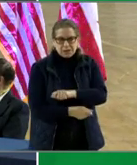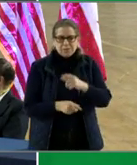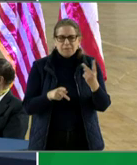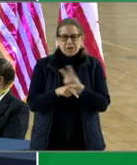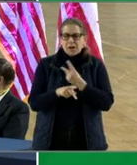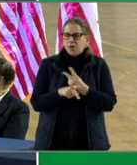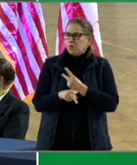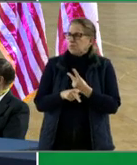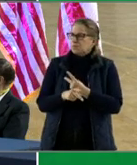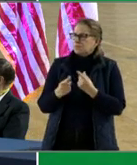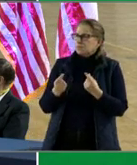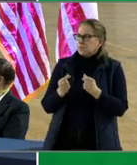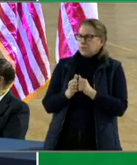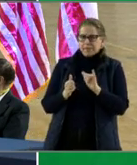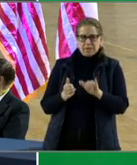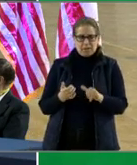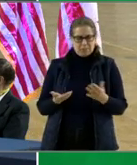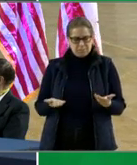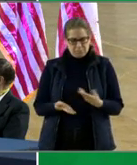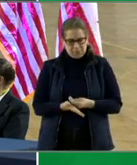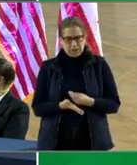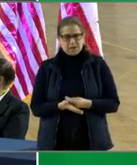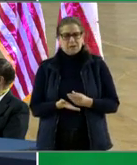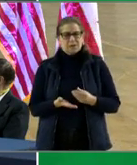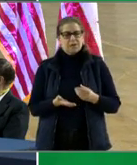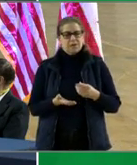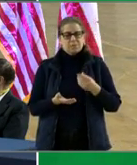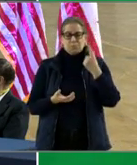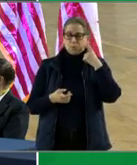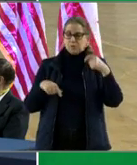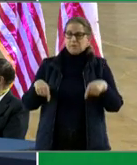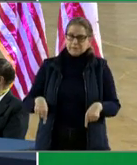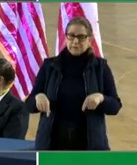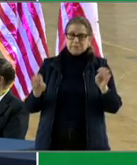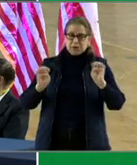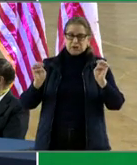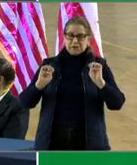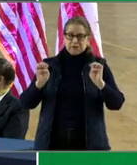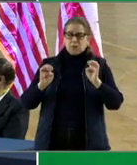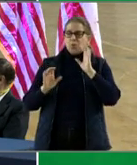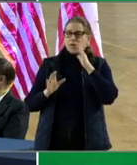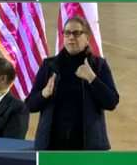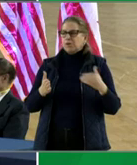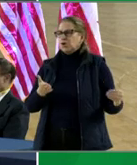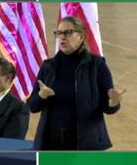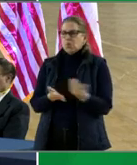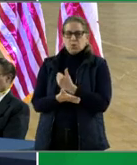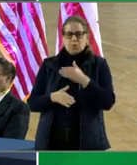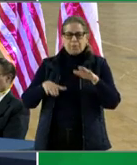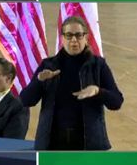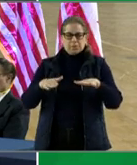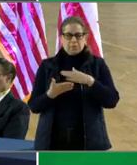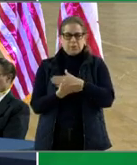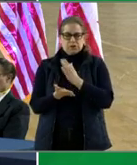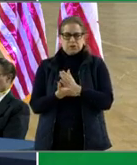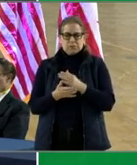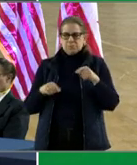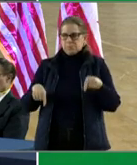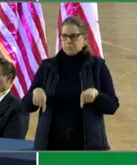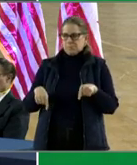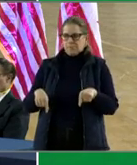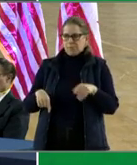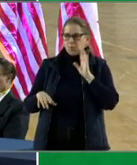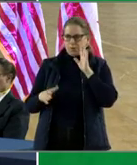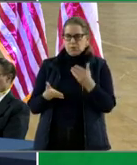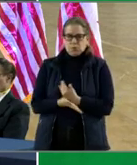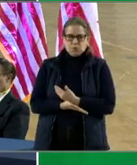on this pandemic. But we will have a balanced budget. And then Allie's second question is, can we start to see cuts